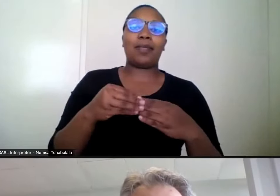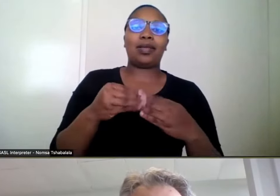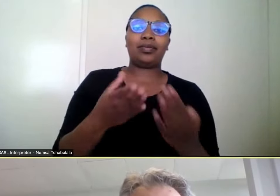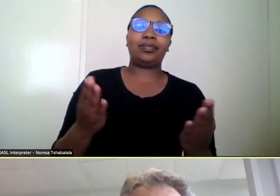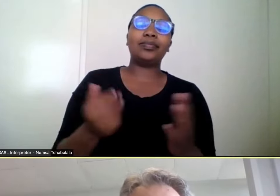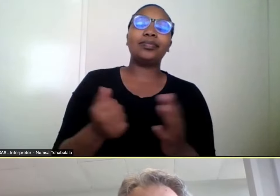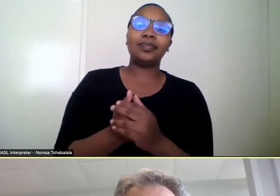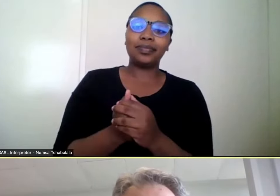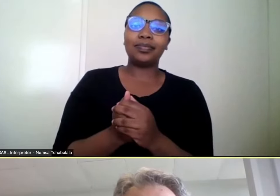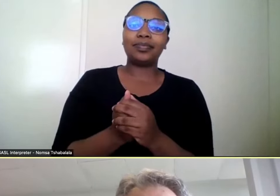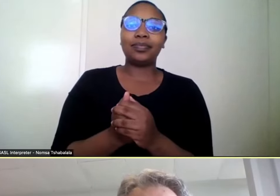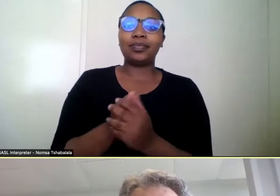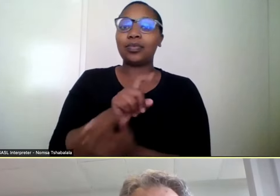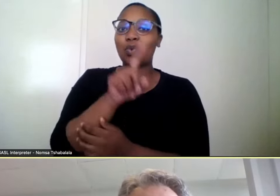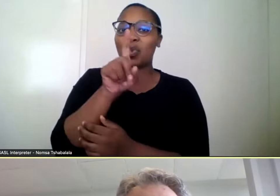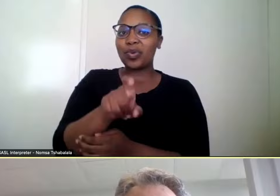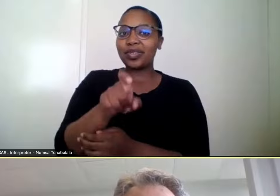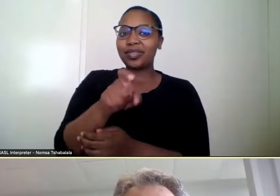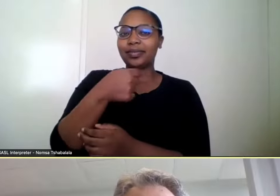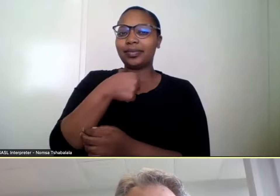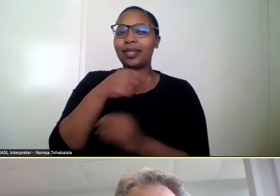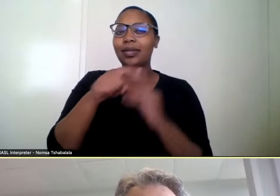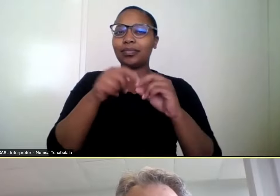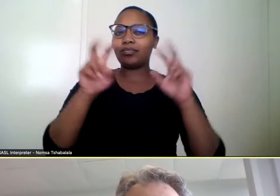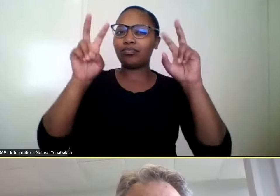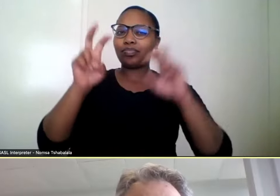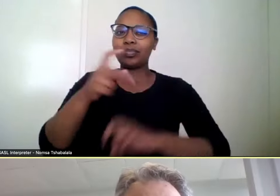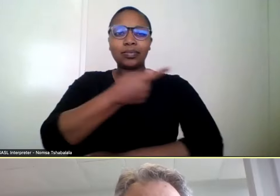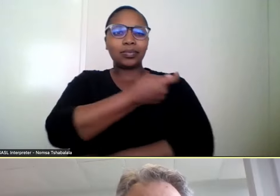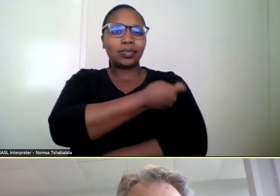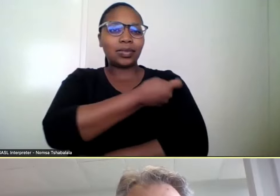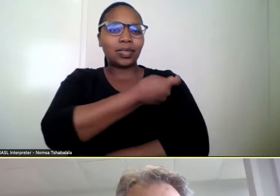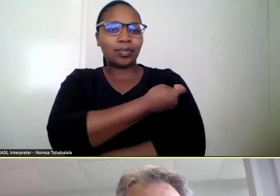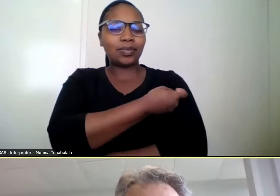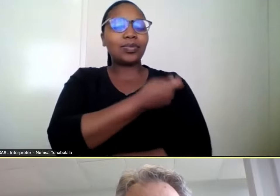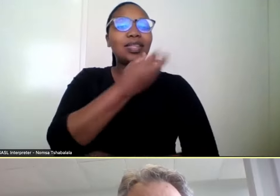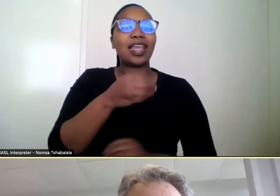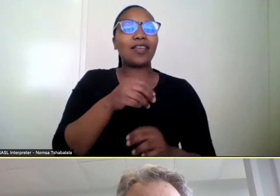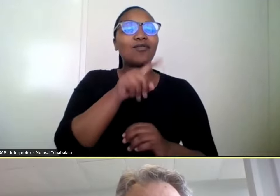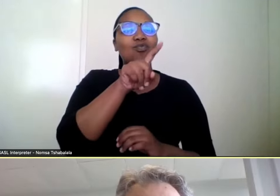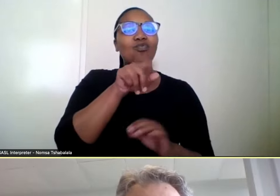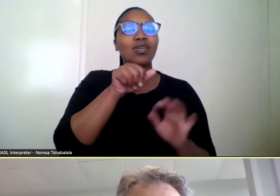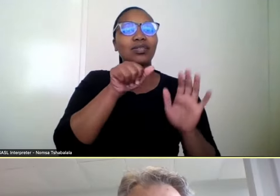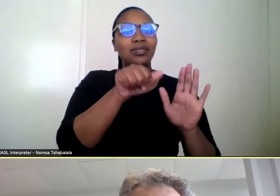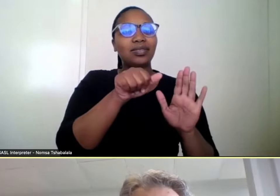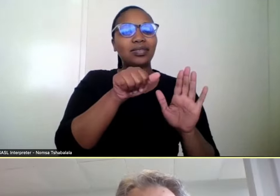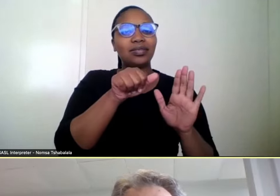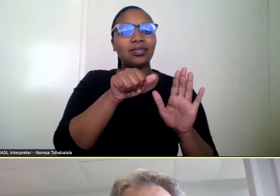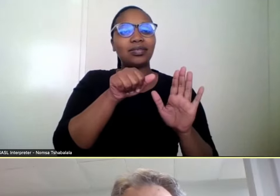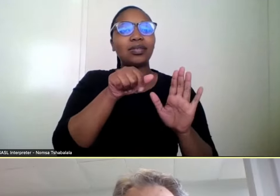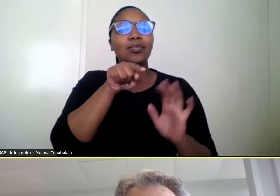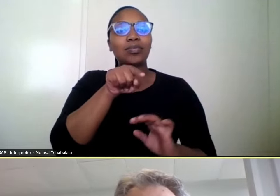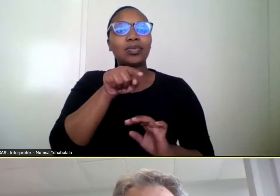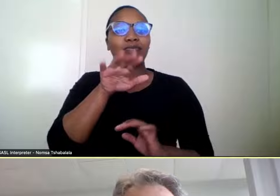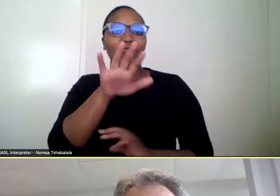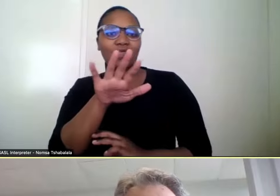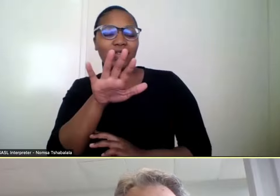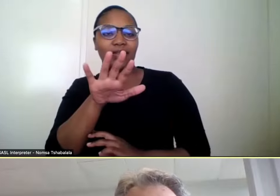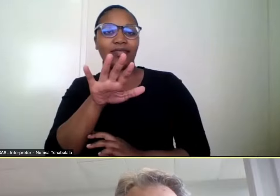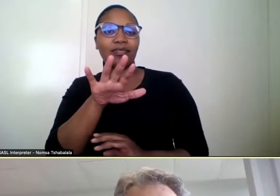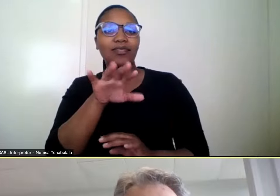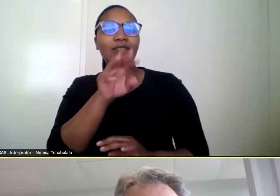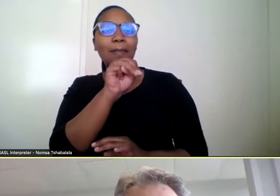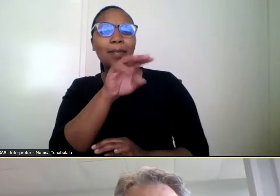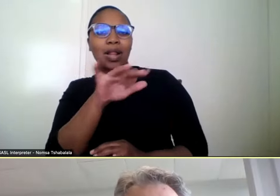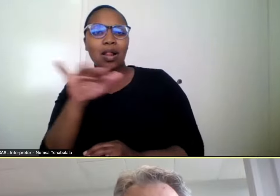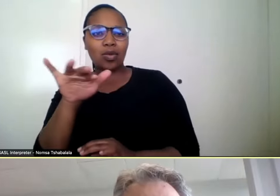is about vaccines. We do have 16.5 million doses of vaccine in the country at the moment. Most of that is in a range